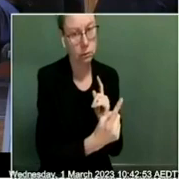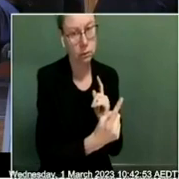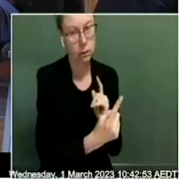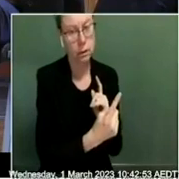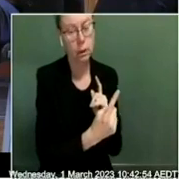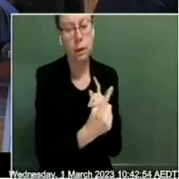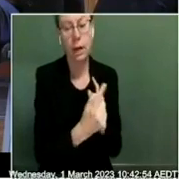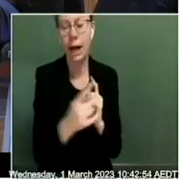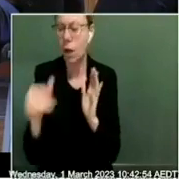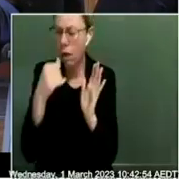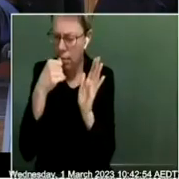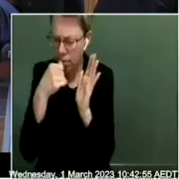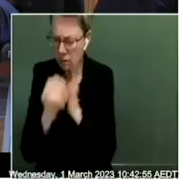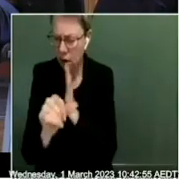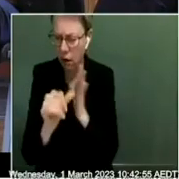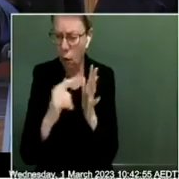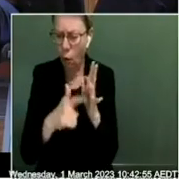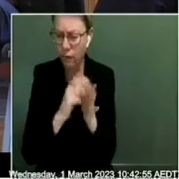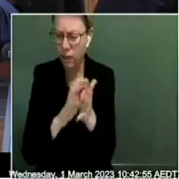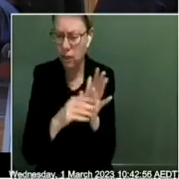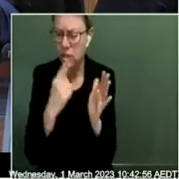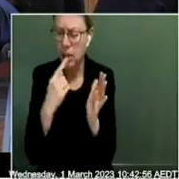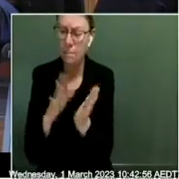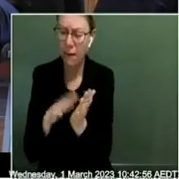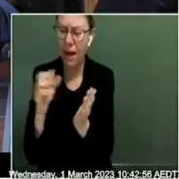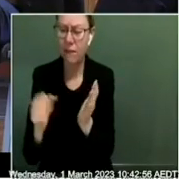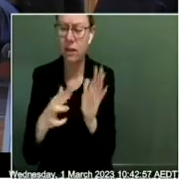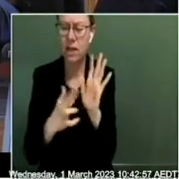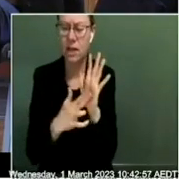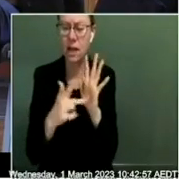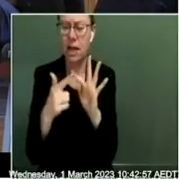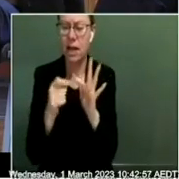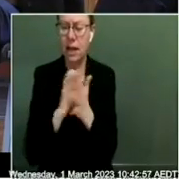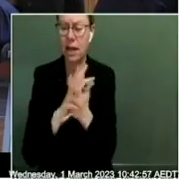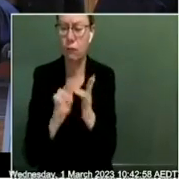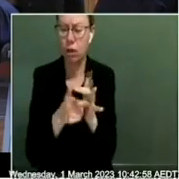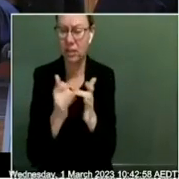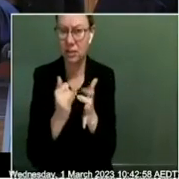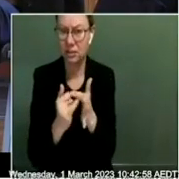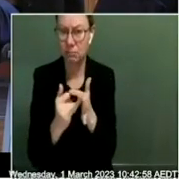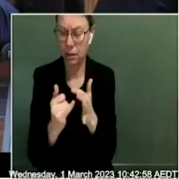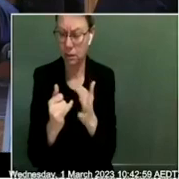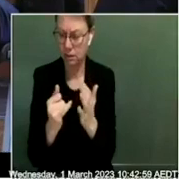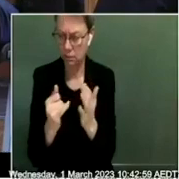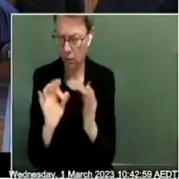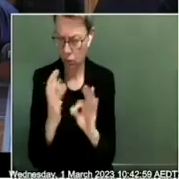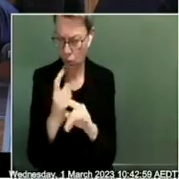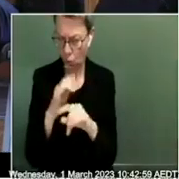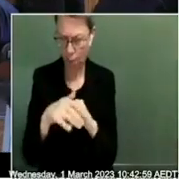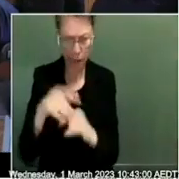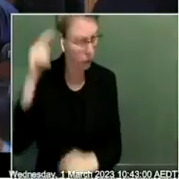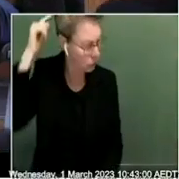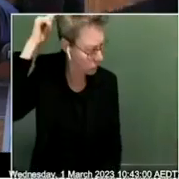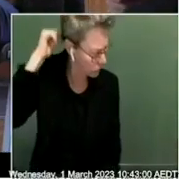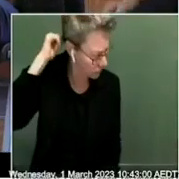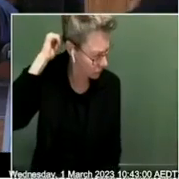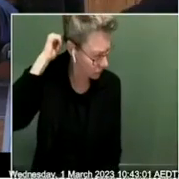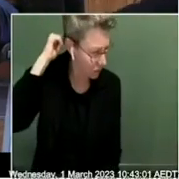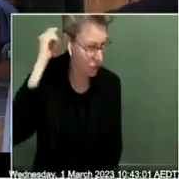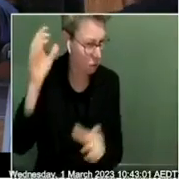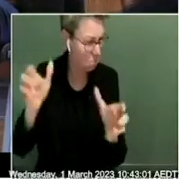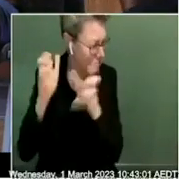There's no letter to tell her about this injury, a head injury. But, you know, Dr. Google, you look